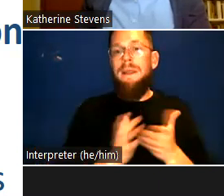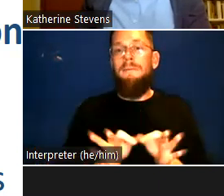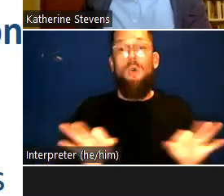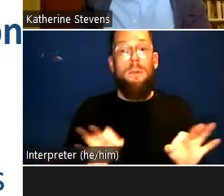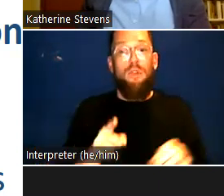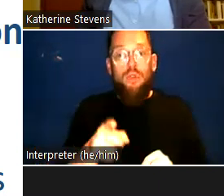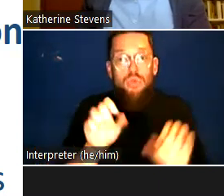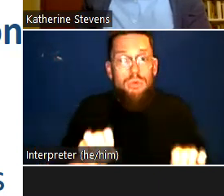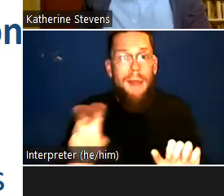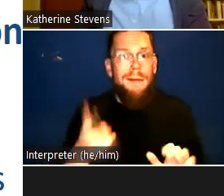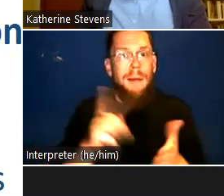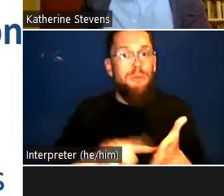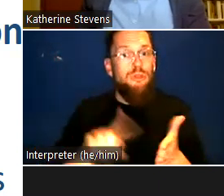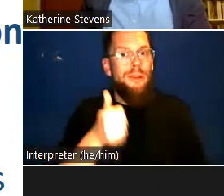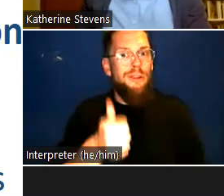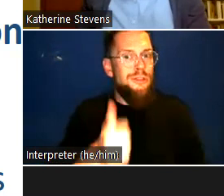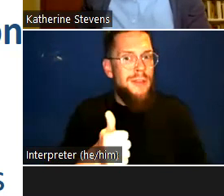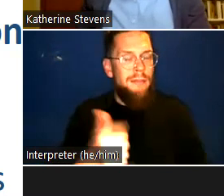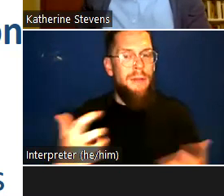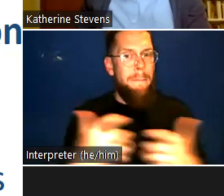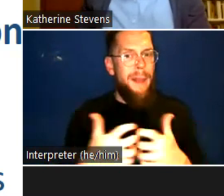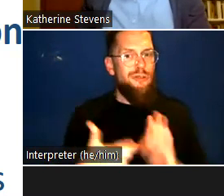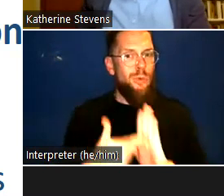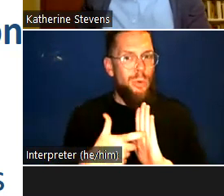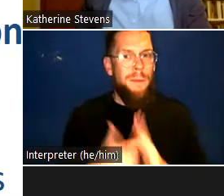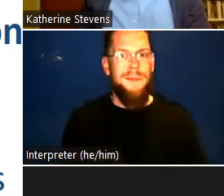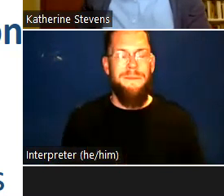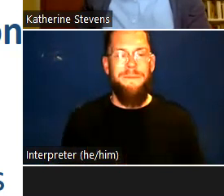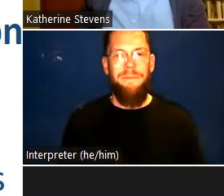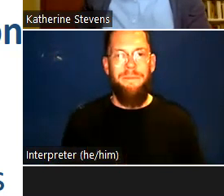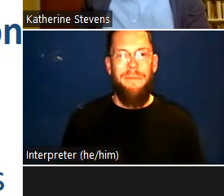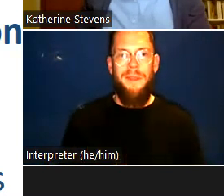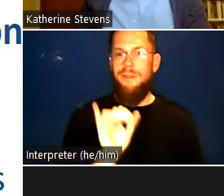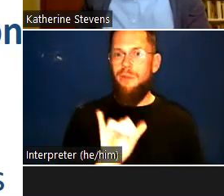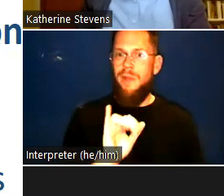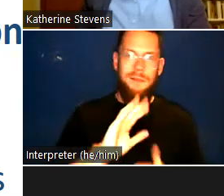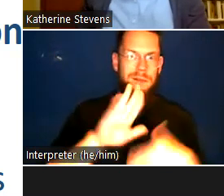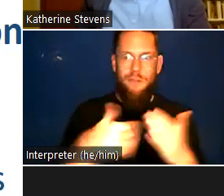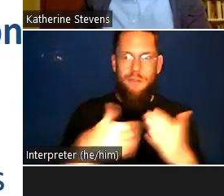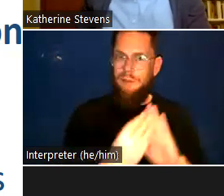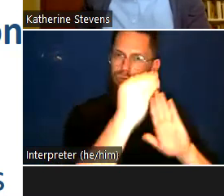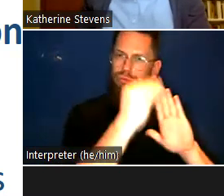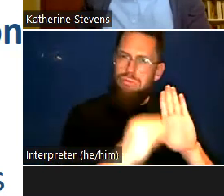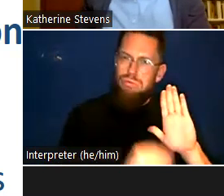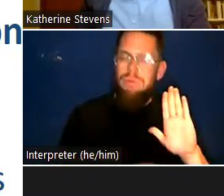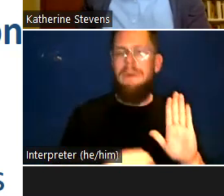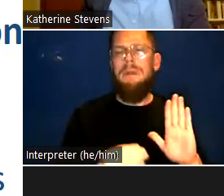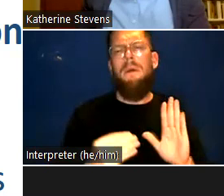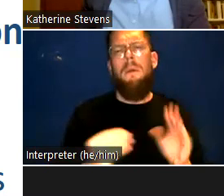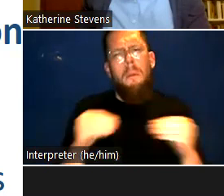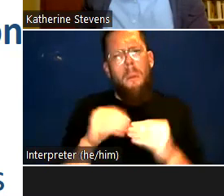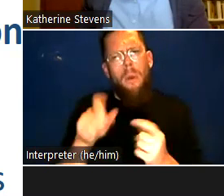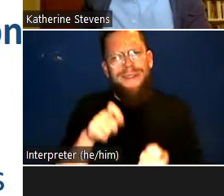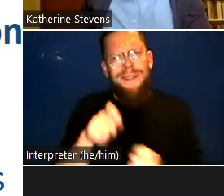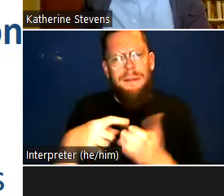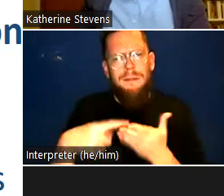the matching requirements for the open track. That's your orientation to the whole sheet. There are some details that we'll talk about a little bit later when it comes